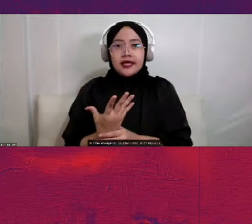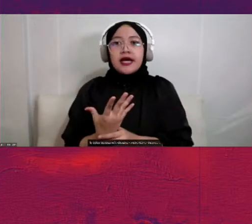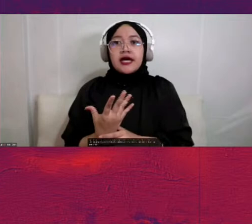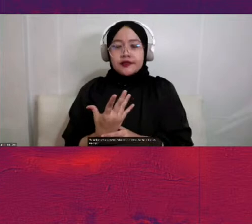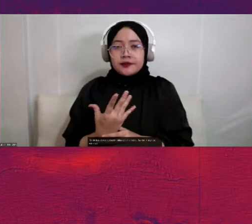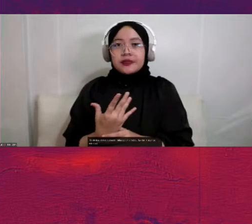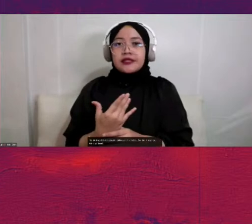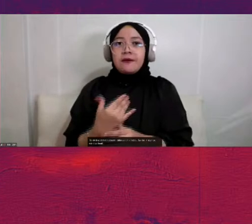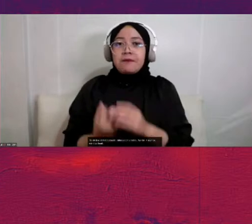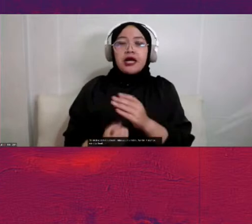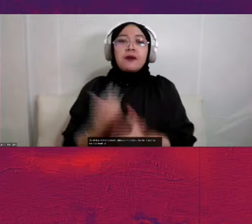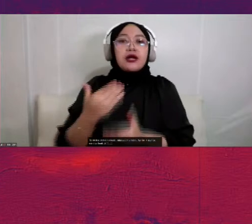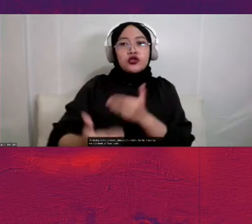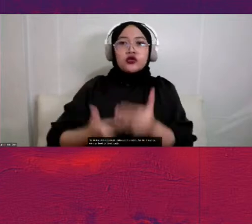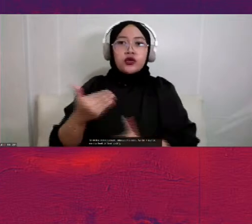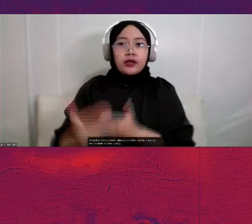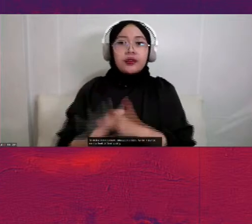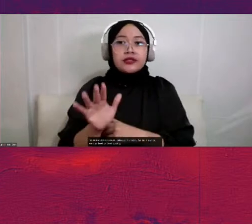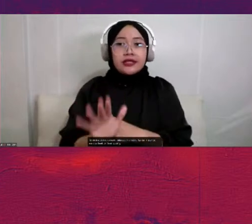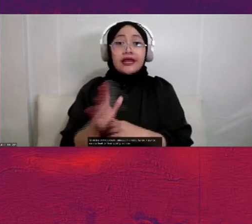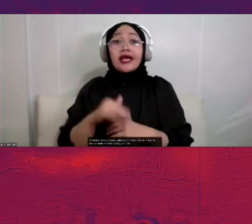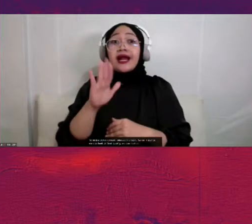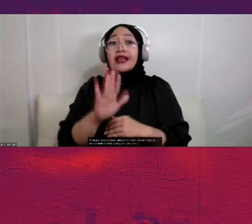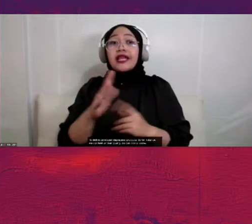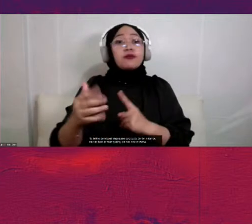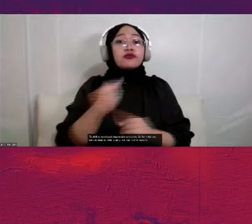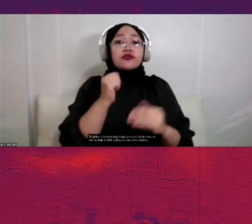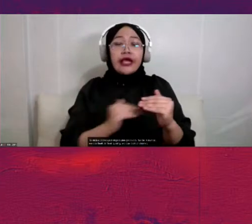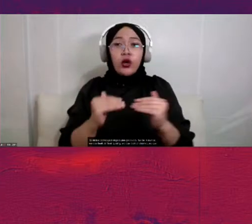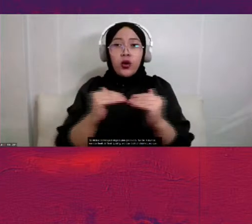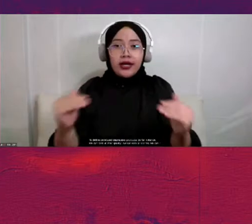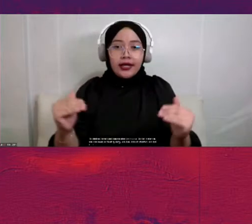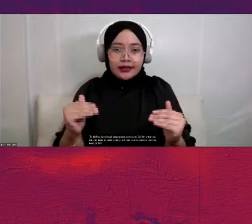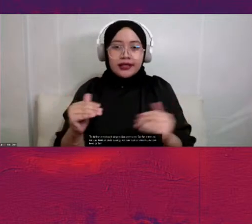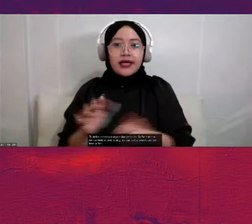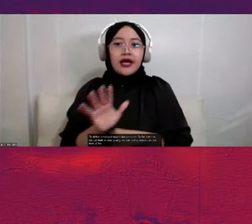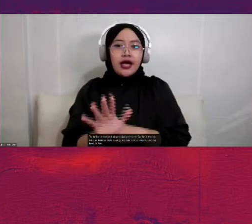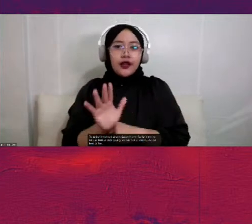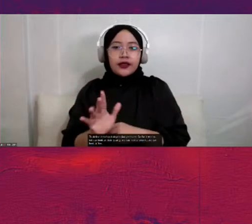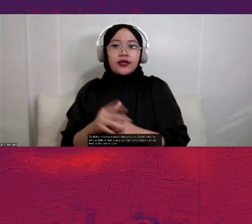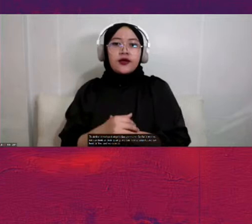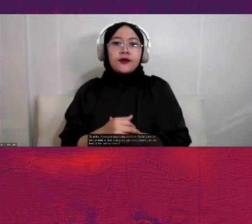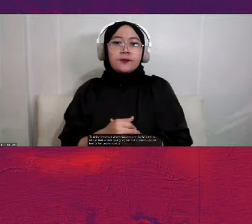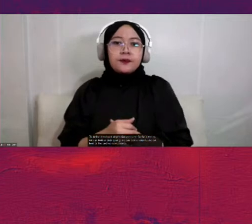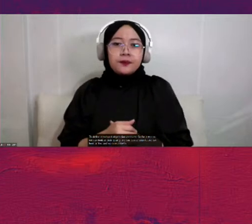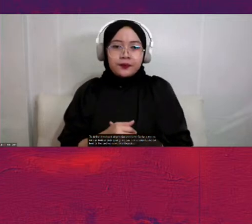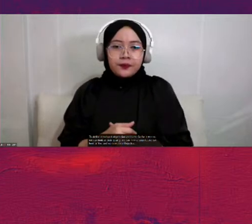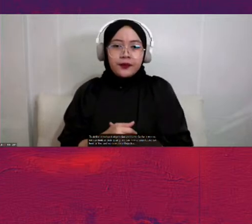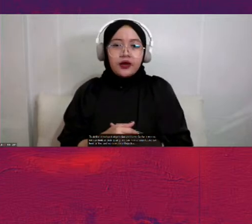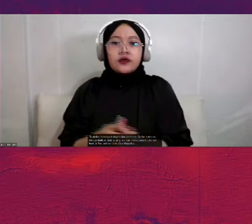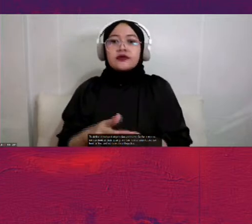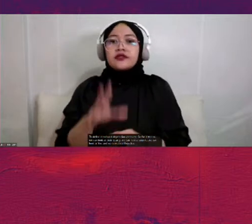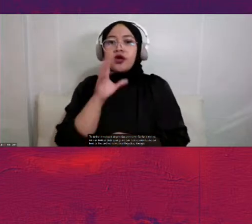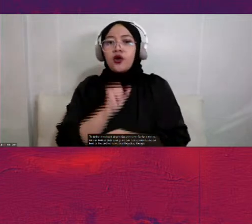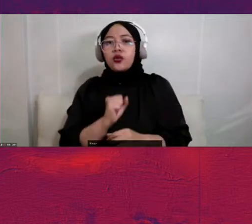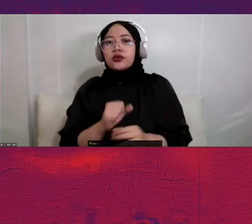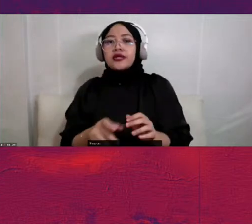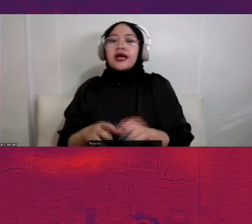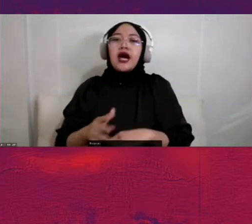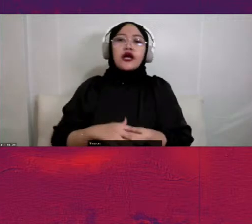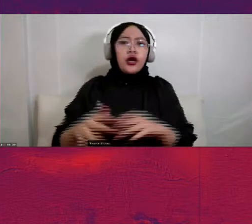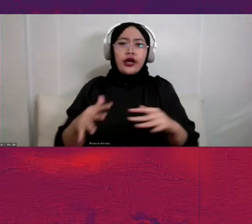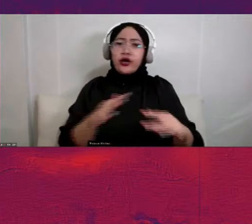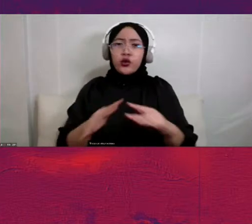instance, we can look at air quality, we can look at storms, we can look at fire, and we look at earthquakes. Those